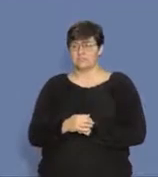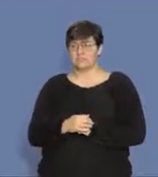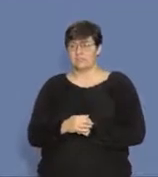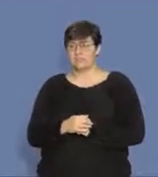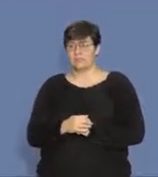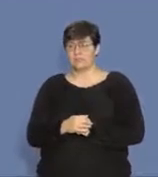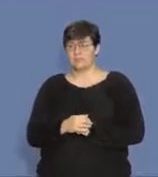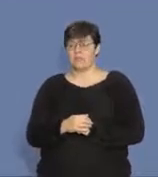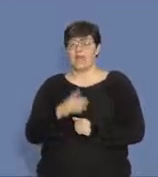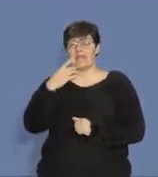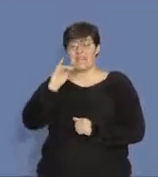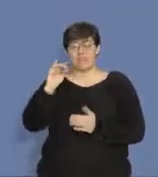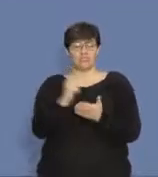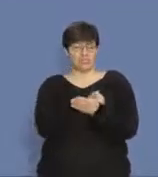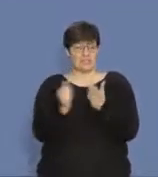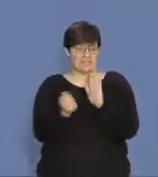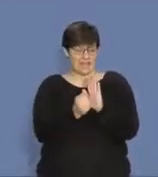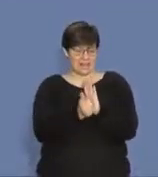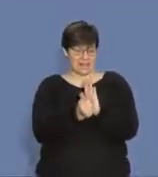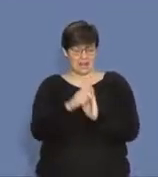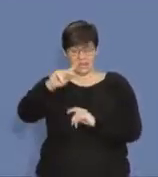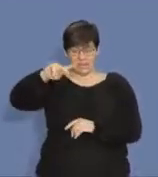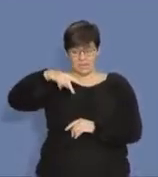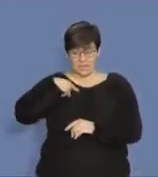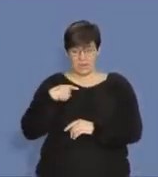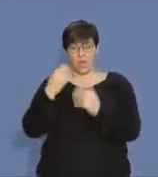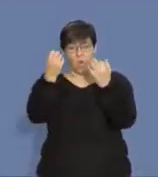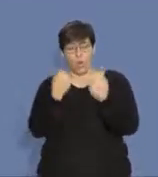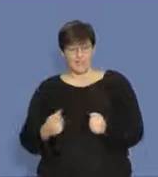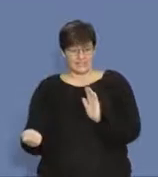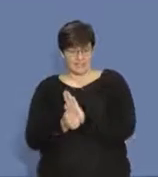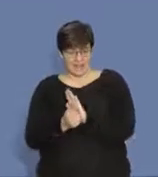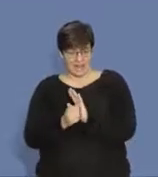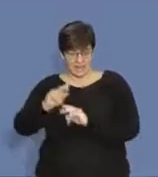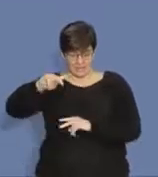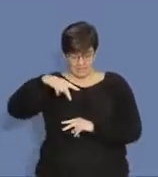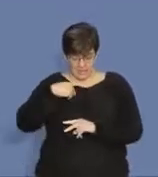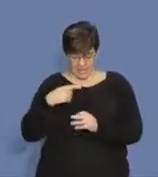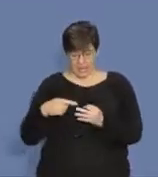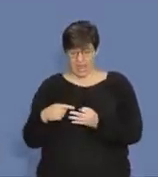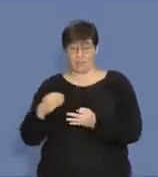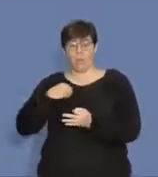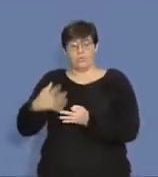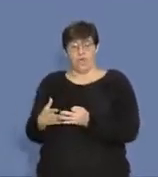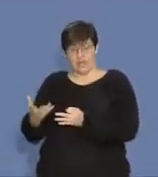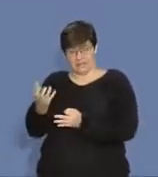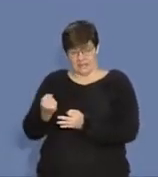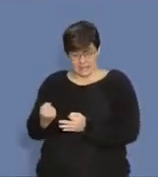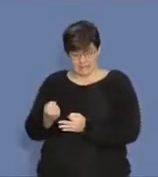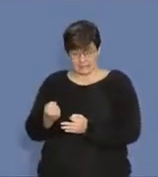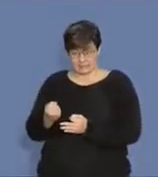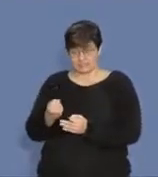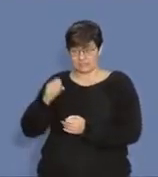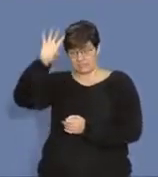credit sales, right? This was on the ovens that I had sold, and this was on what the owner had taken. So clearly you can